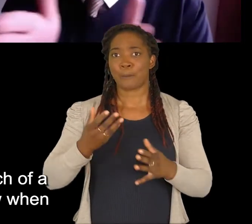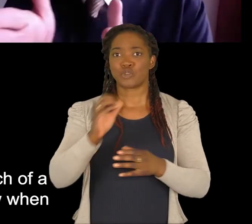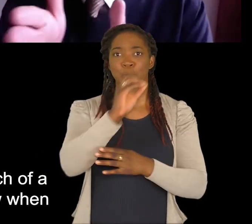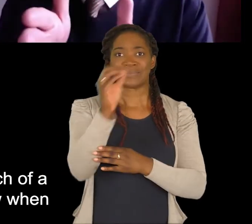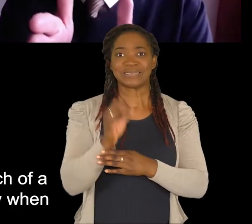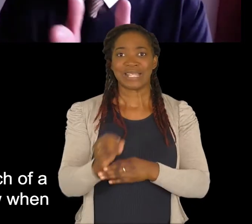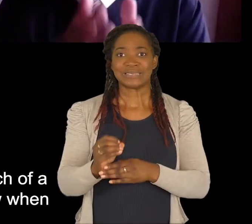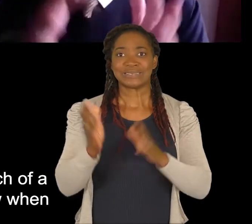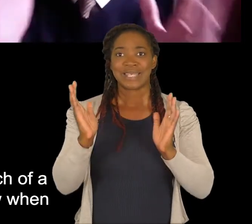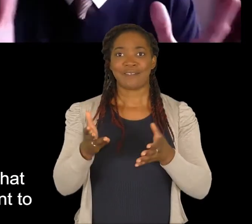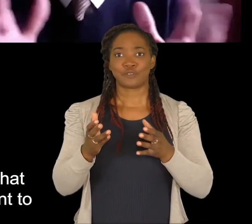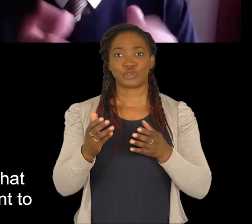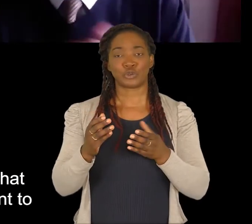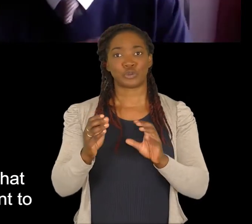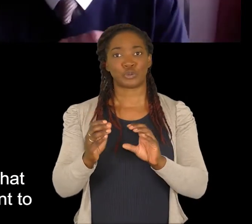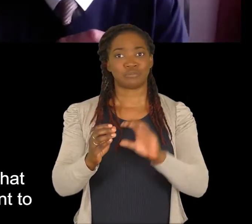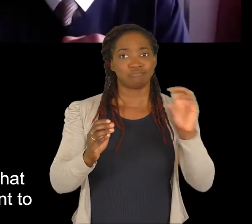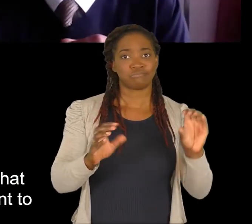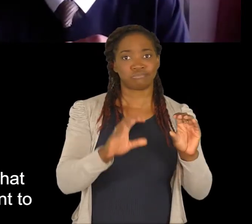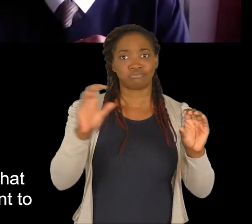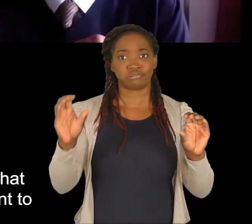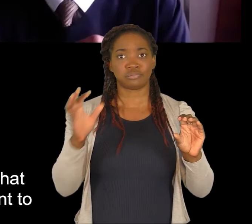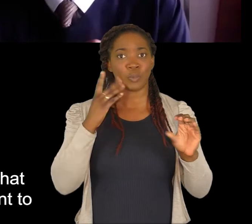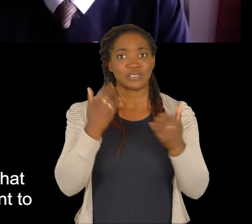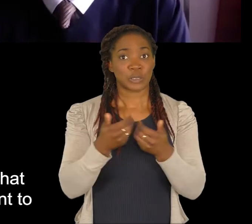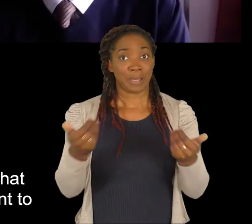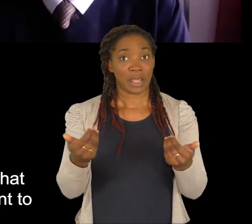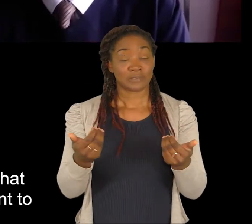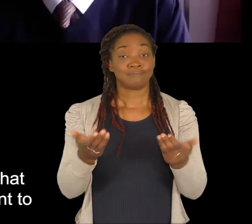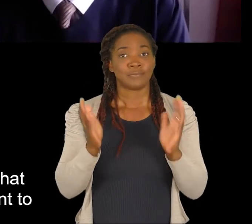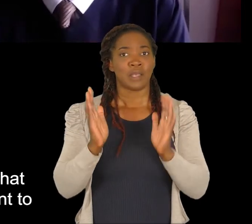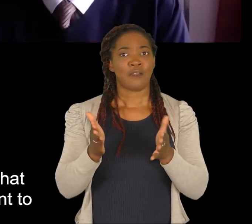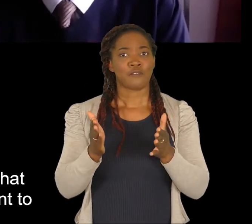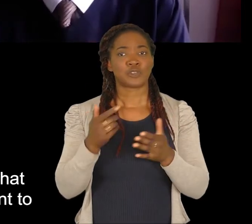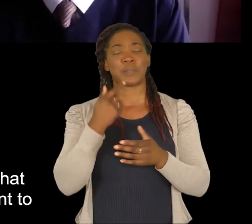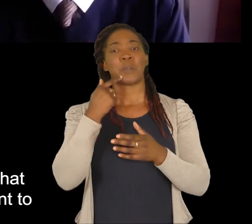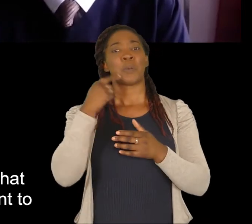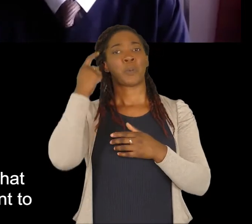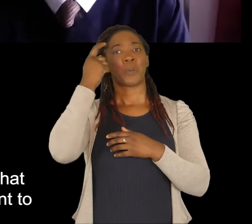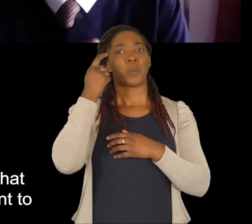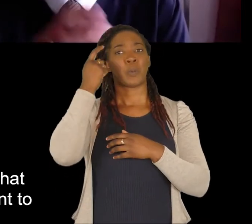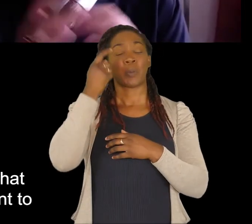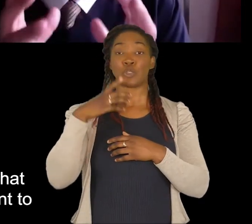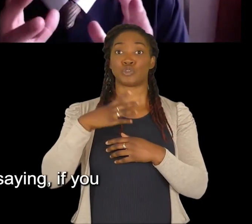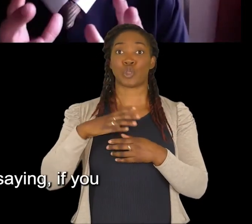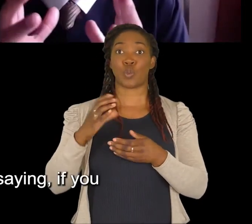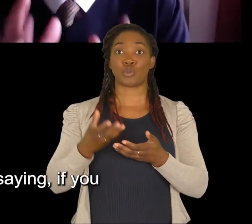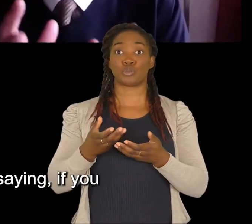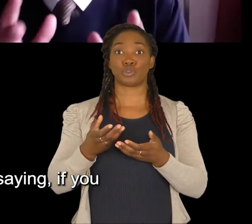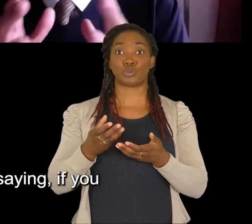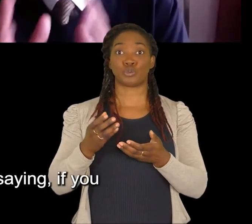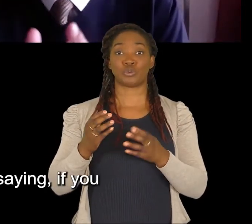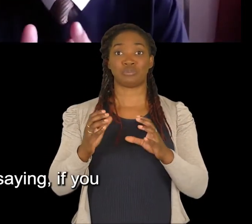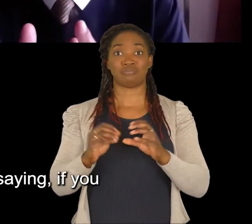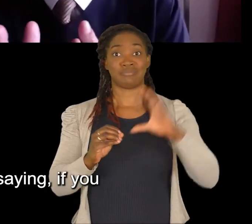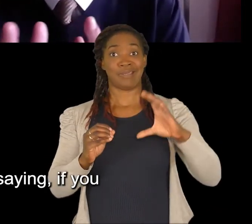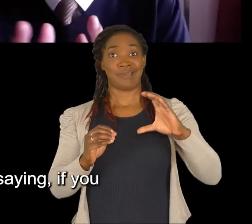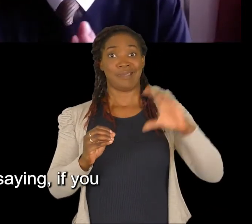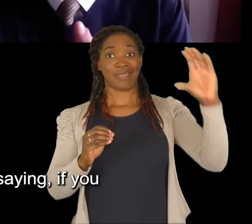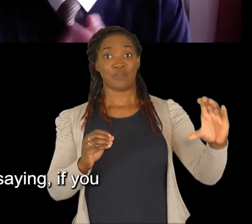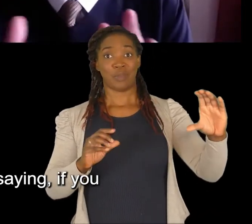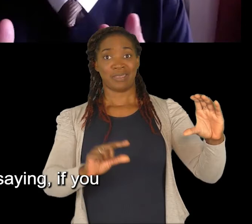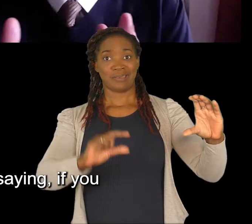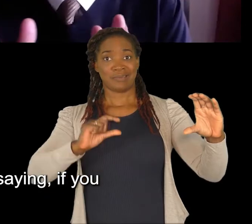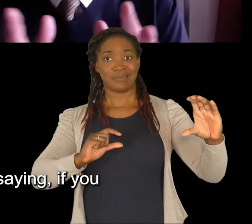shareholding you have to give away, when you do raise money. So that's something that you have to be very, very mindful of. You don't want to give away too much too